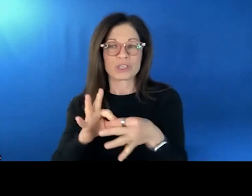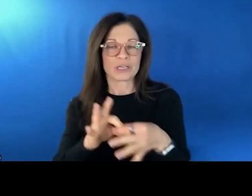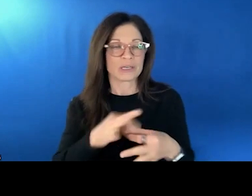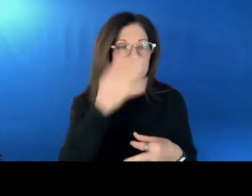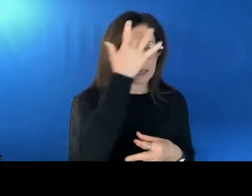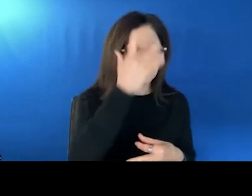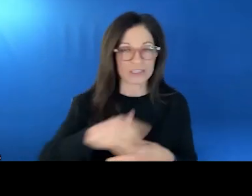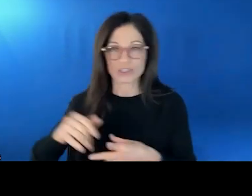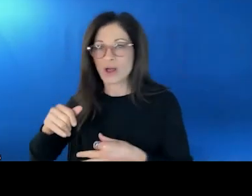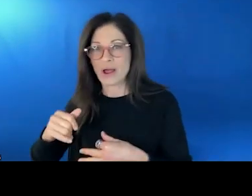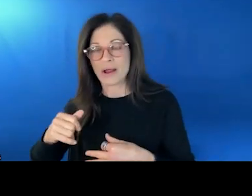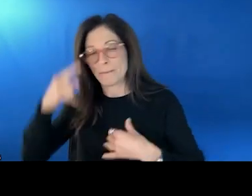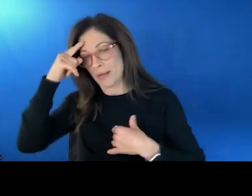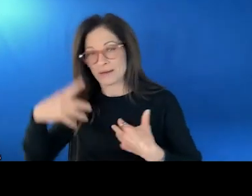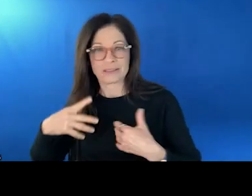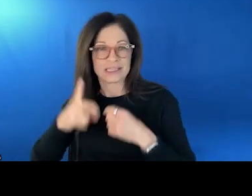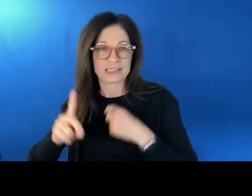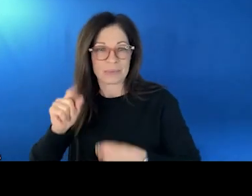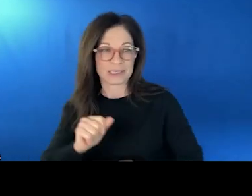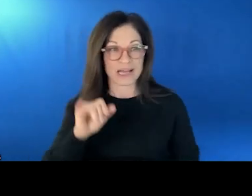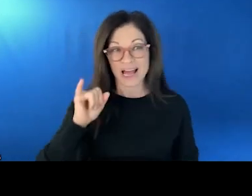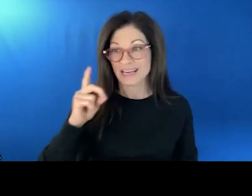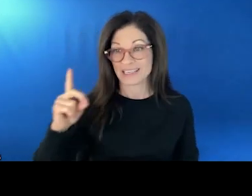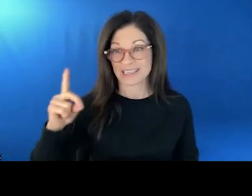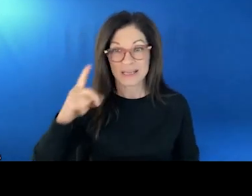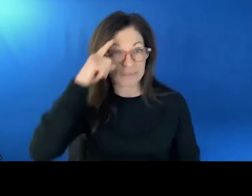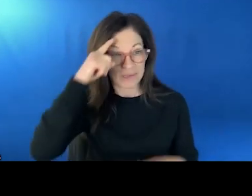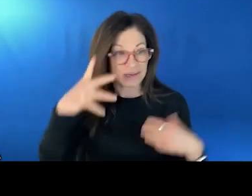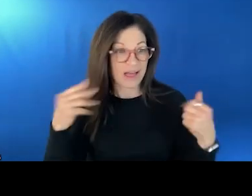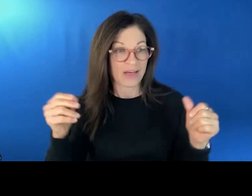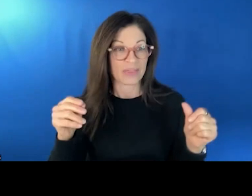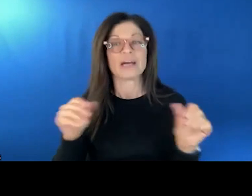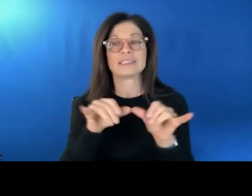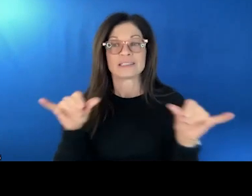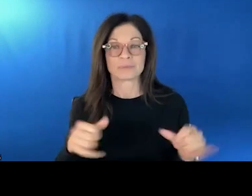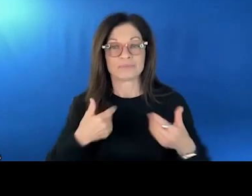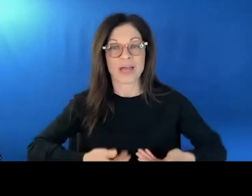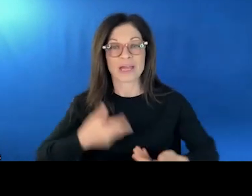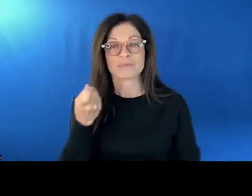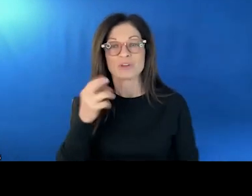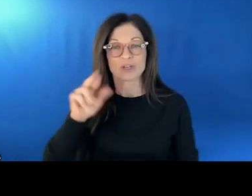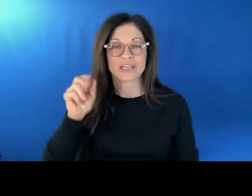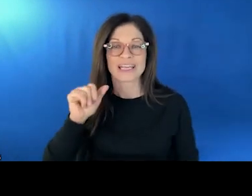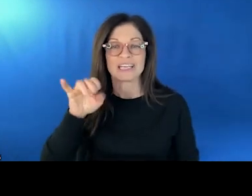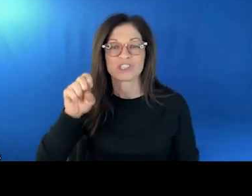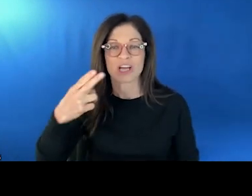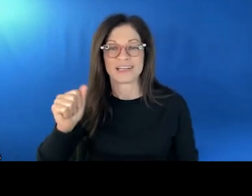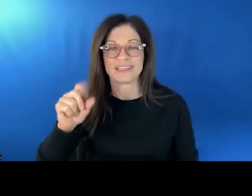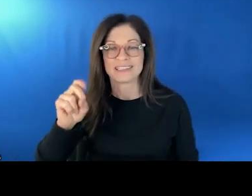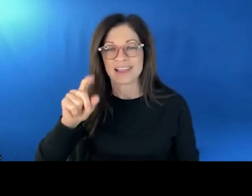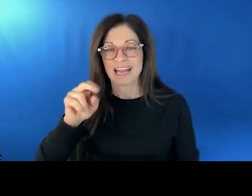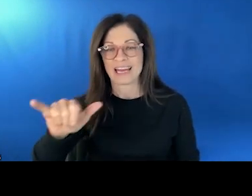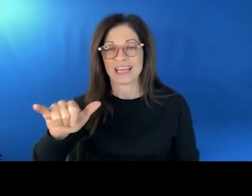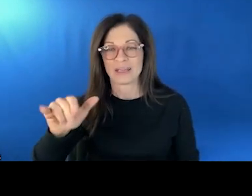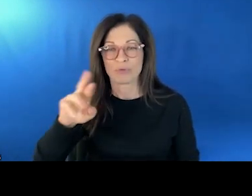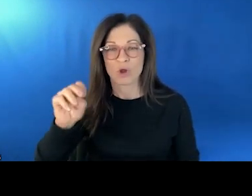or IDD, and mental health systems. And I am Dr. Aisha Delaney-Brumsey. I am the Chief Strategic Growth Officer